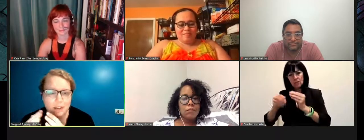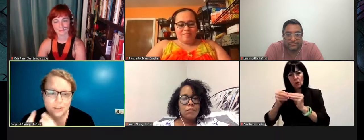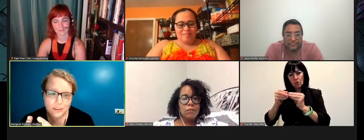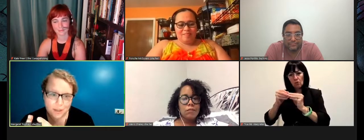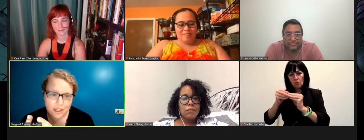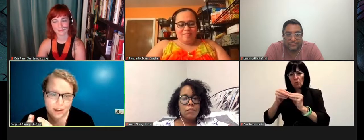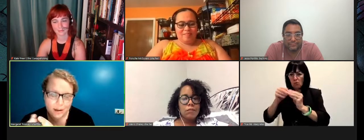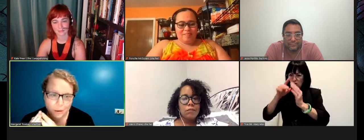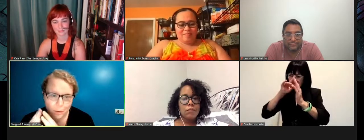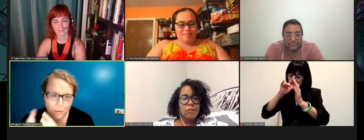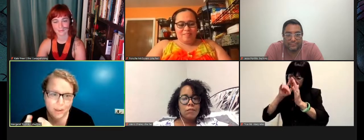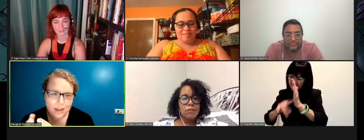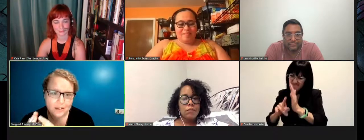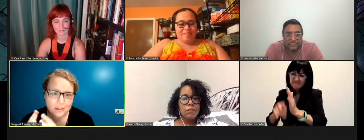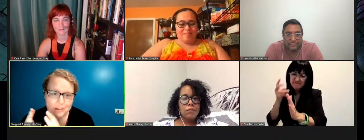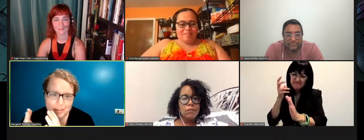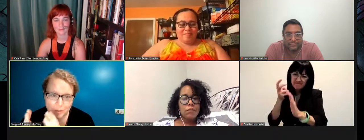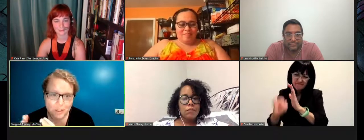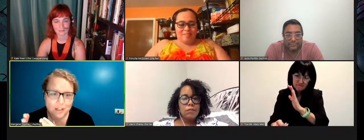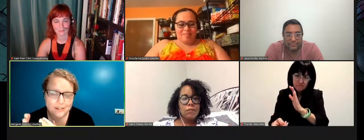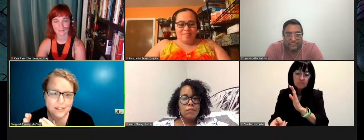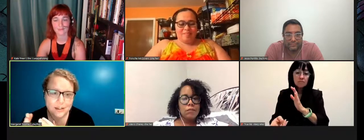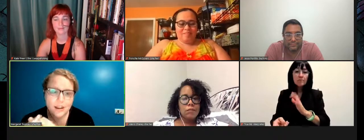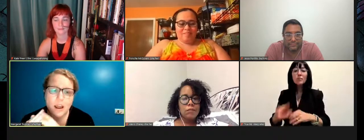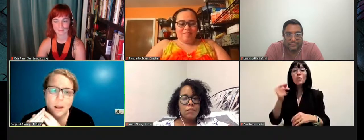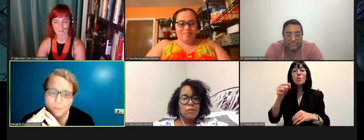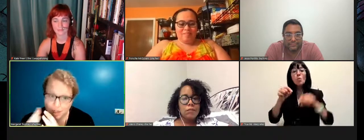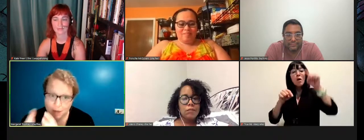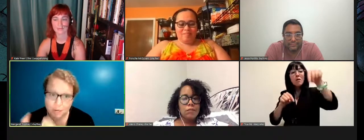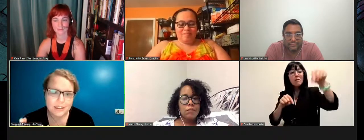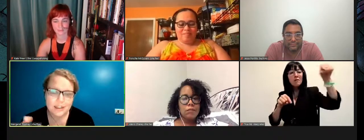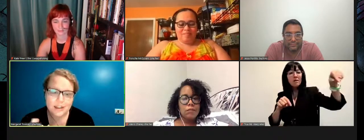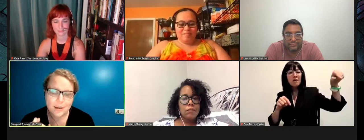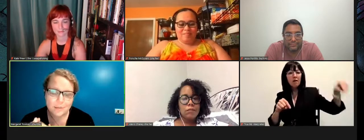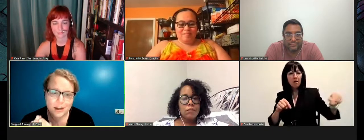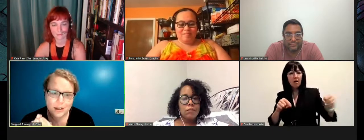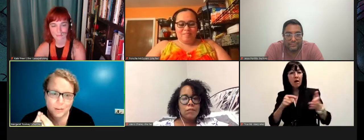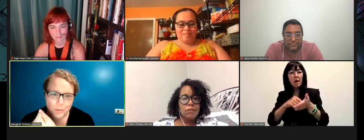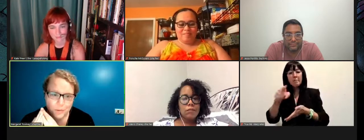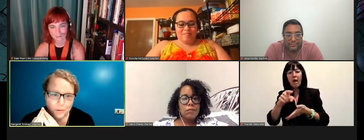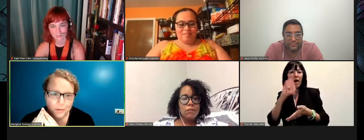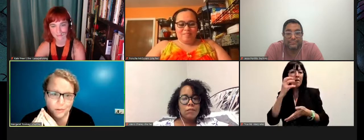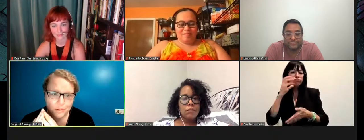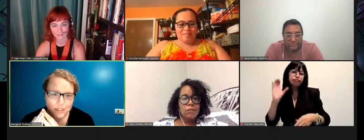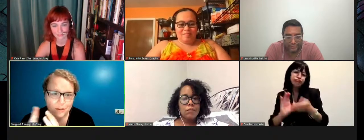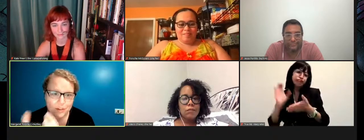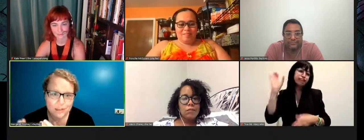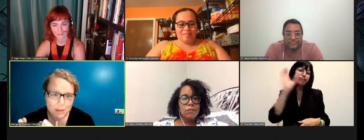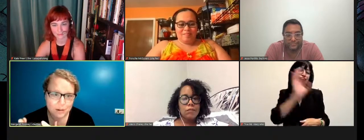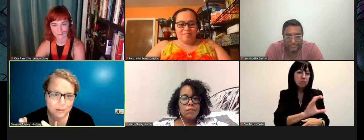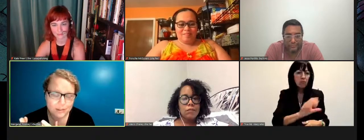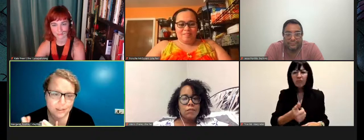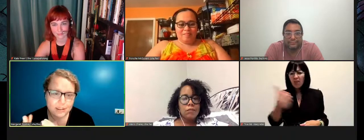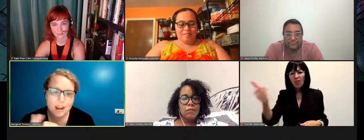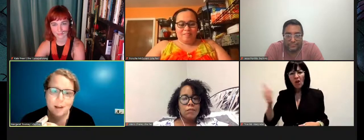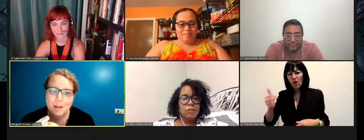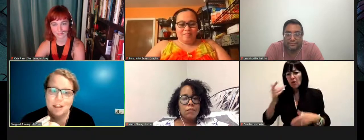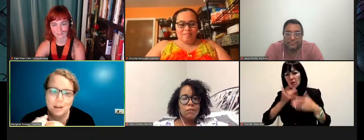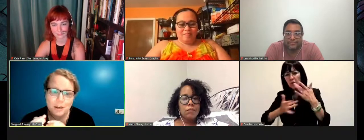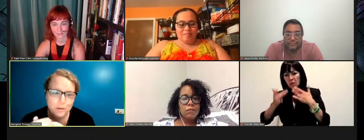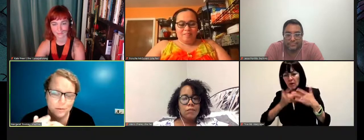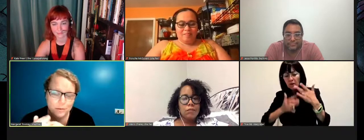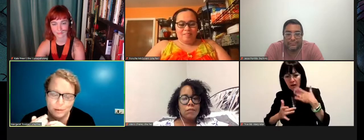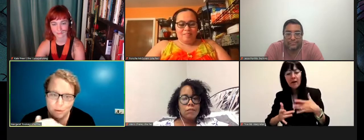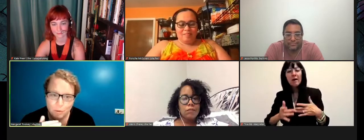resourced, heavily paid, like, well-paid divisions, predominantly people who identify as male. And